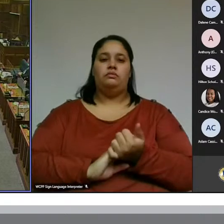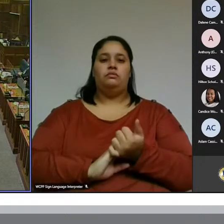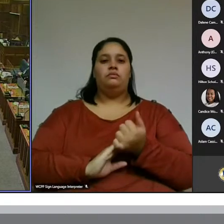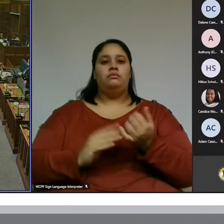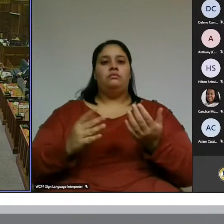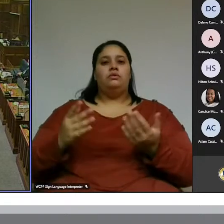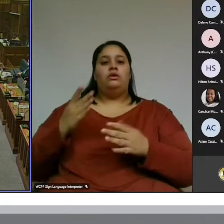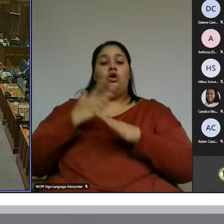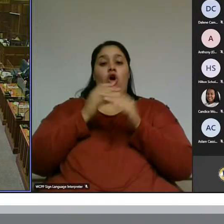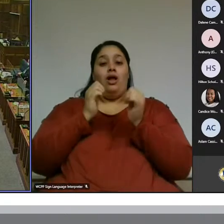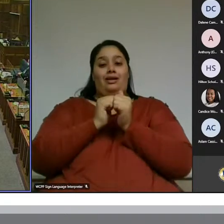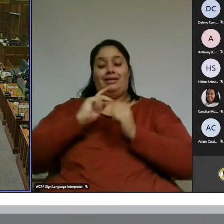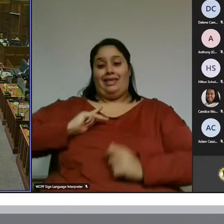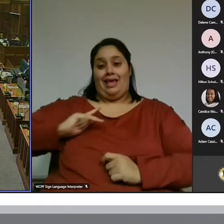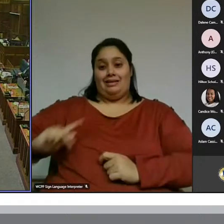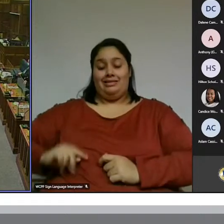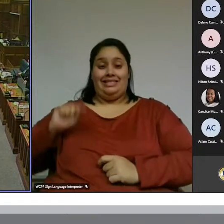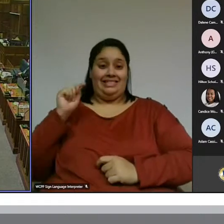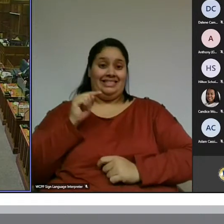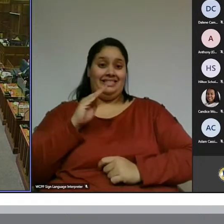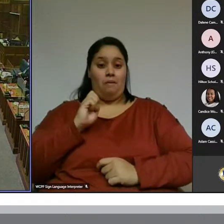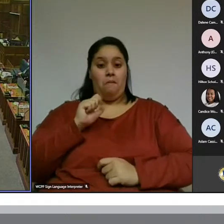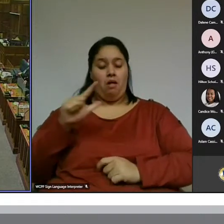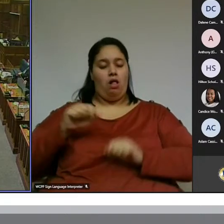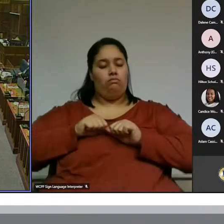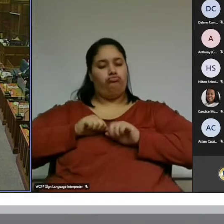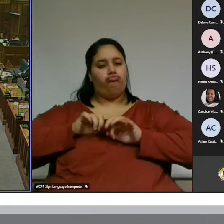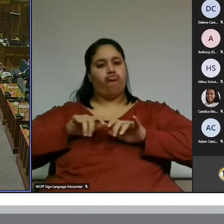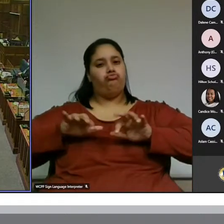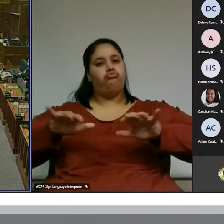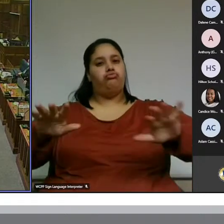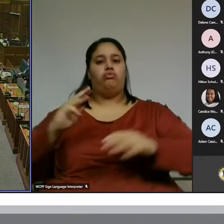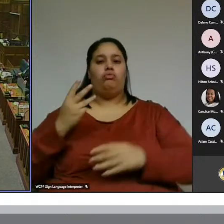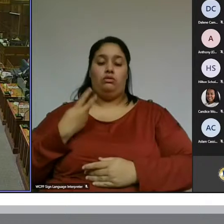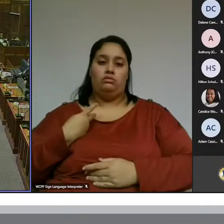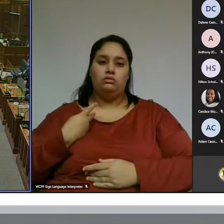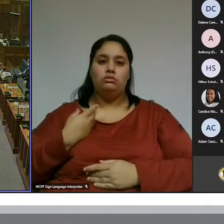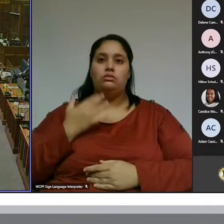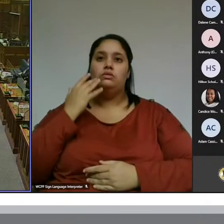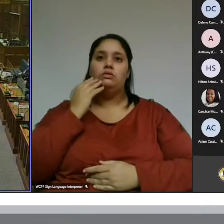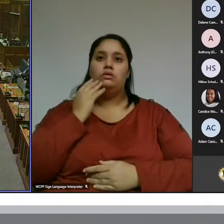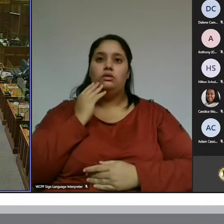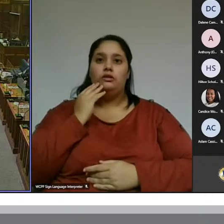this particular bill was widely circulated to all our